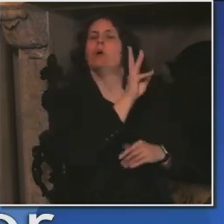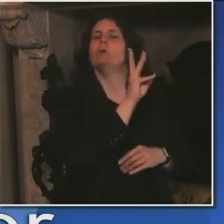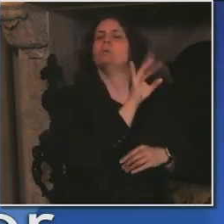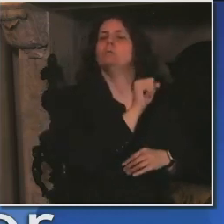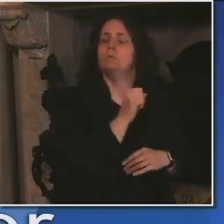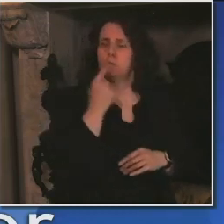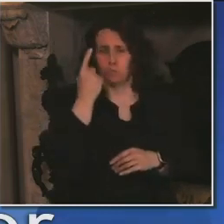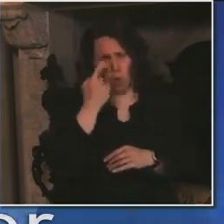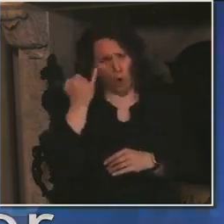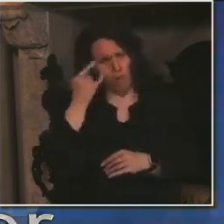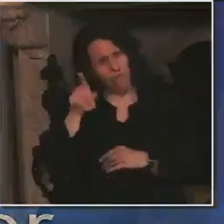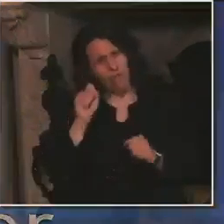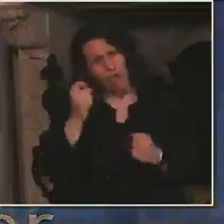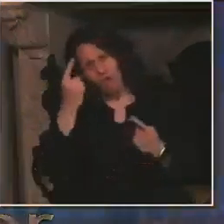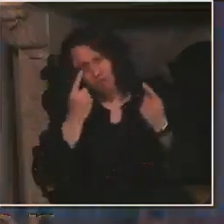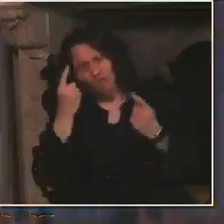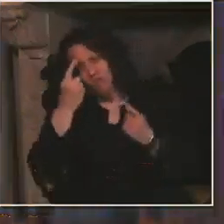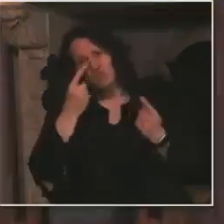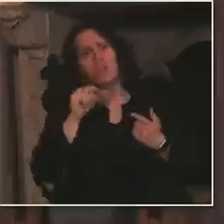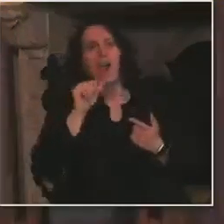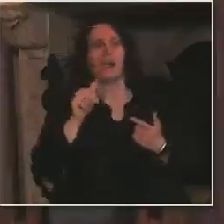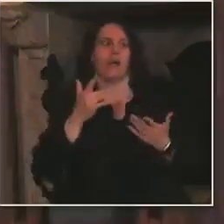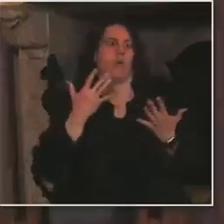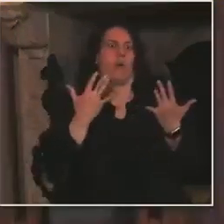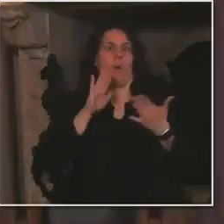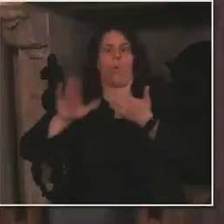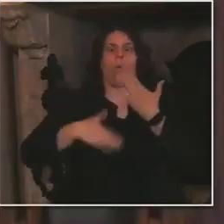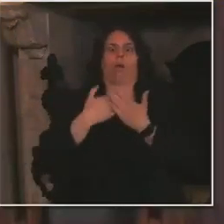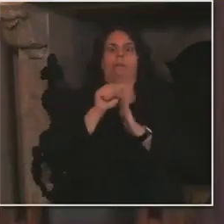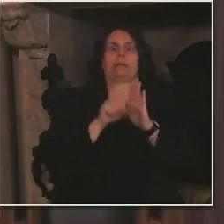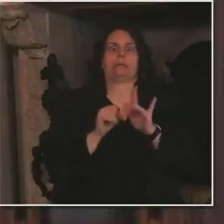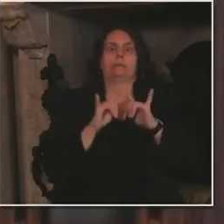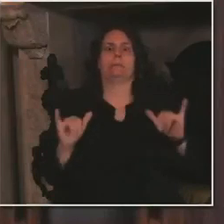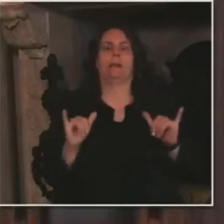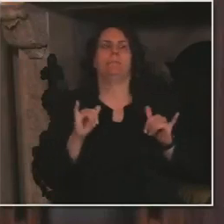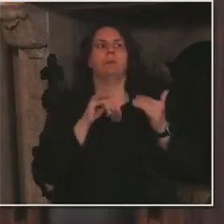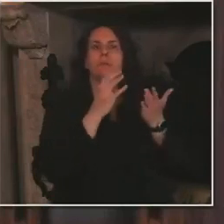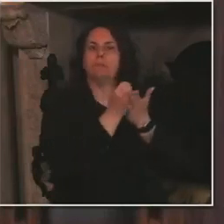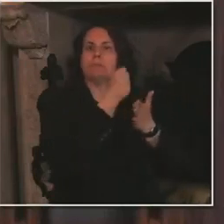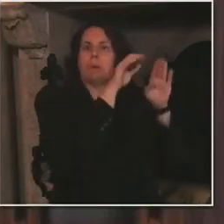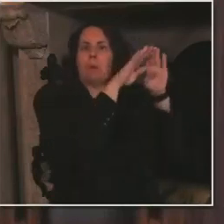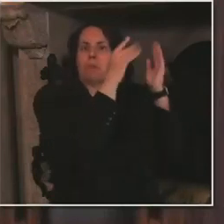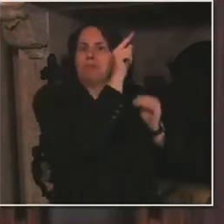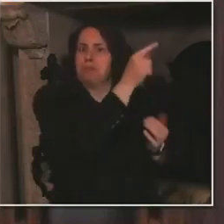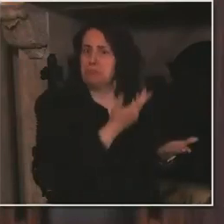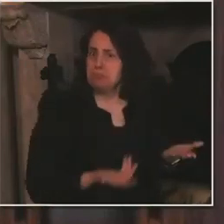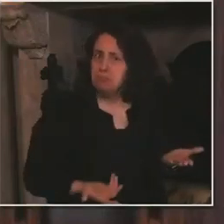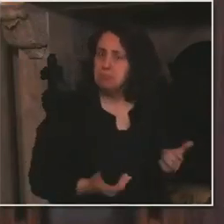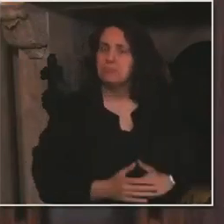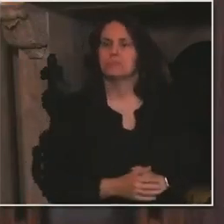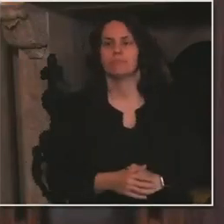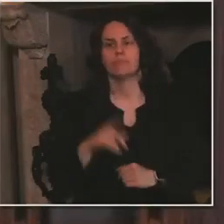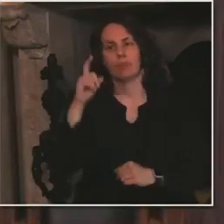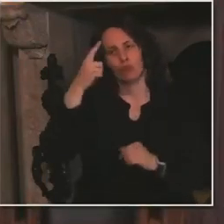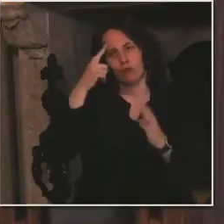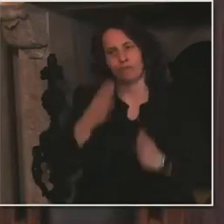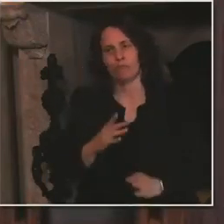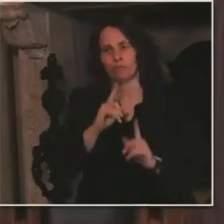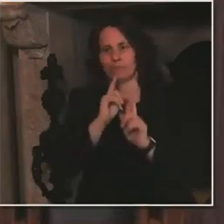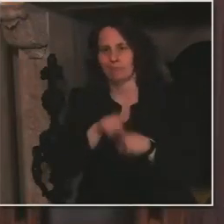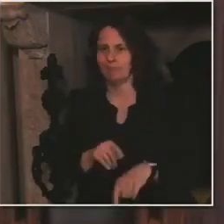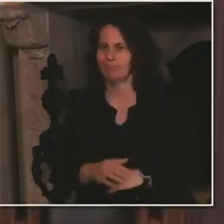statewide approach? This is exactly what I said a few minutes ago. But what we're seeing in Brown County and others in our